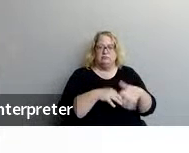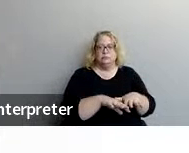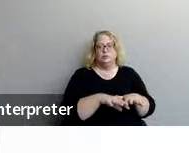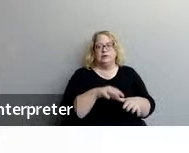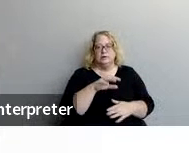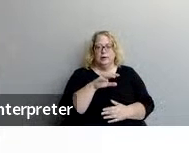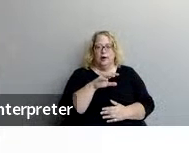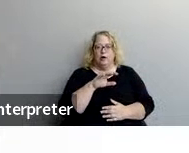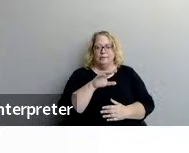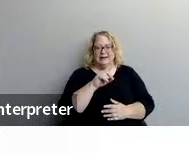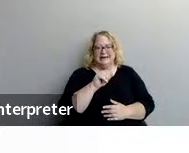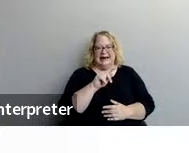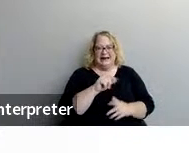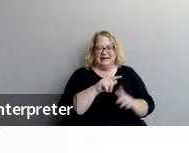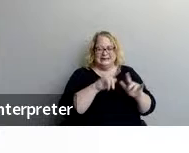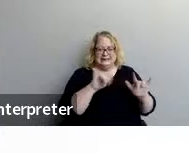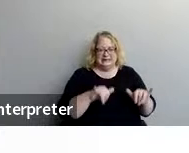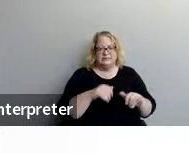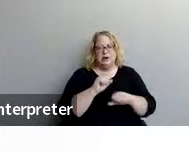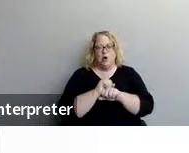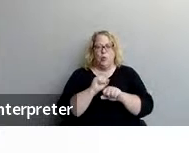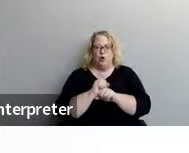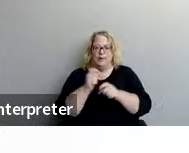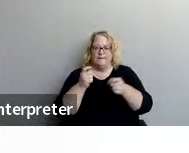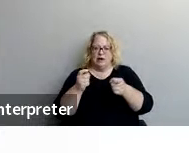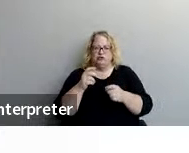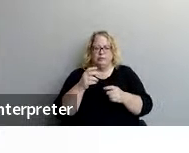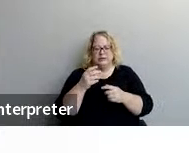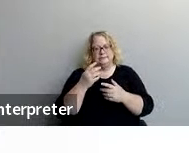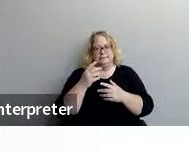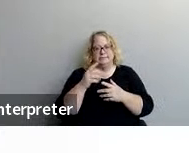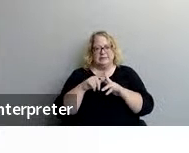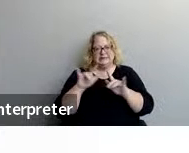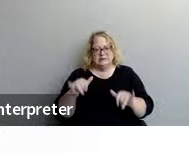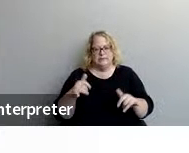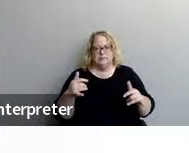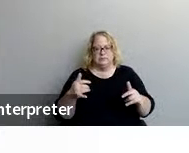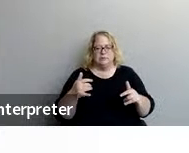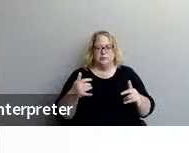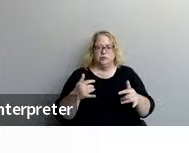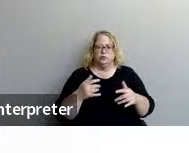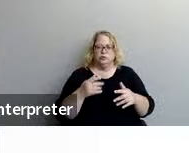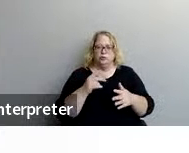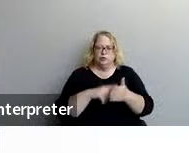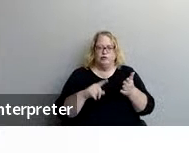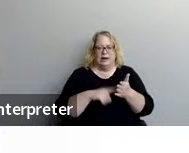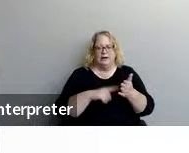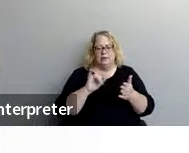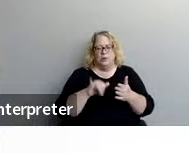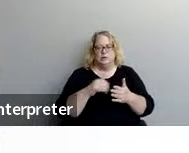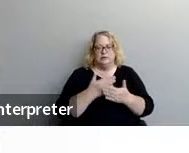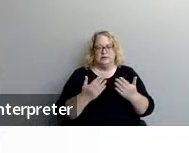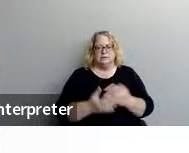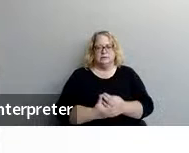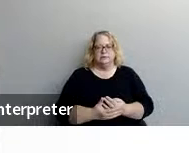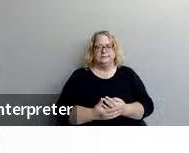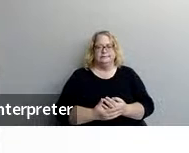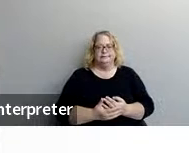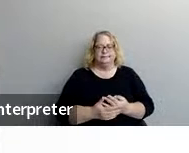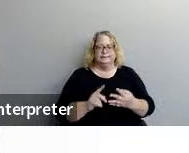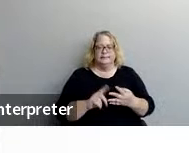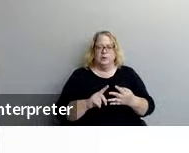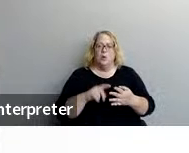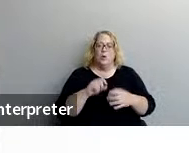our work management systems to communicate around correcting those exceptions. So work injury is a second indicator. These